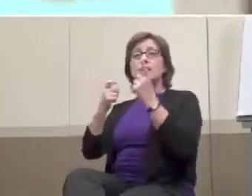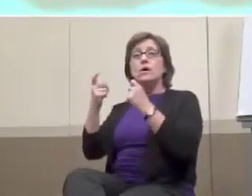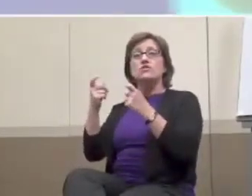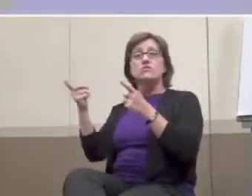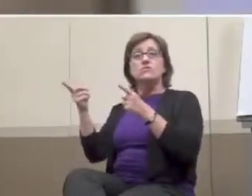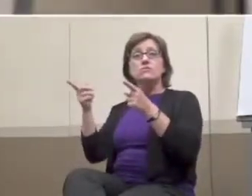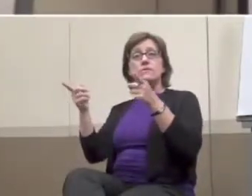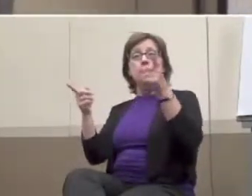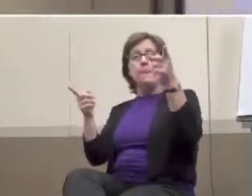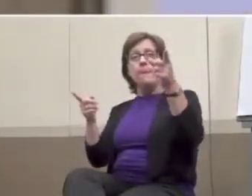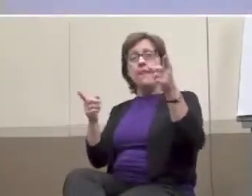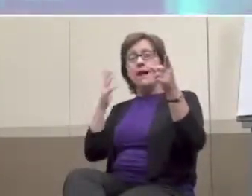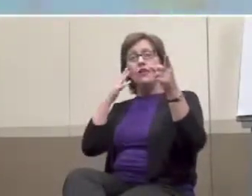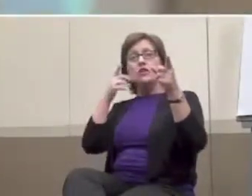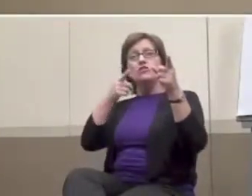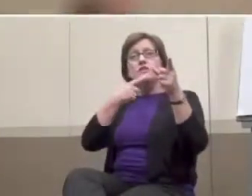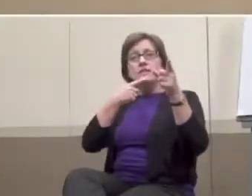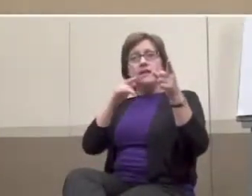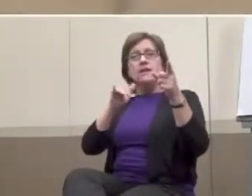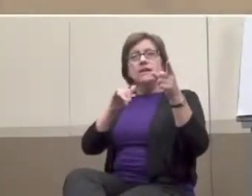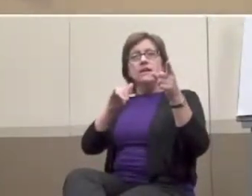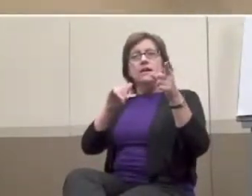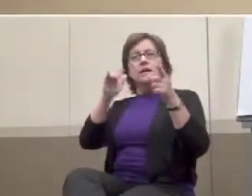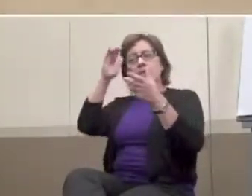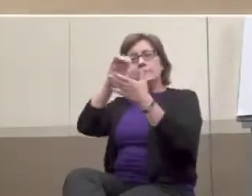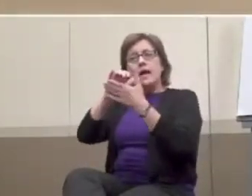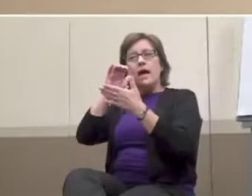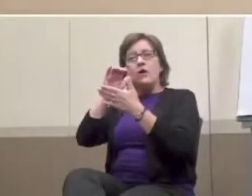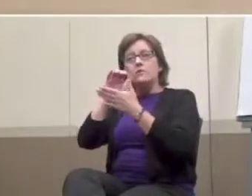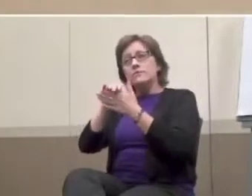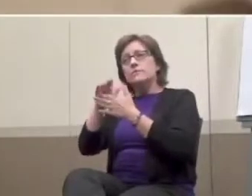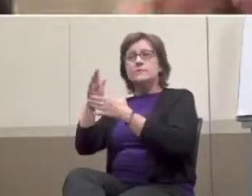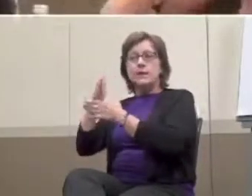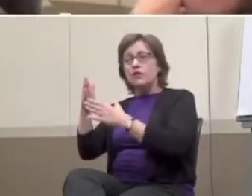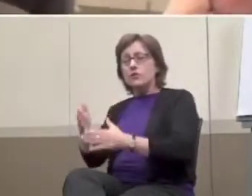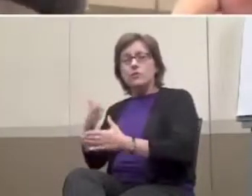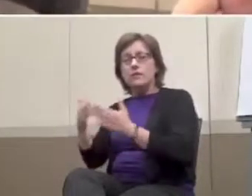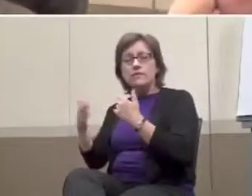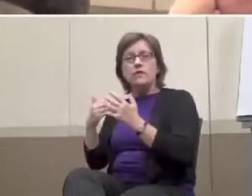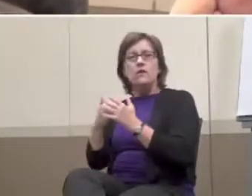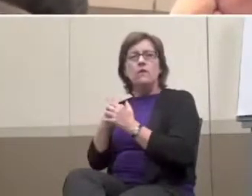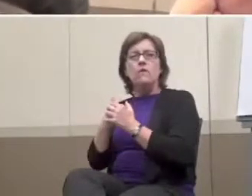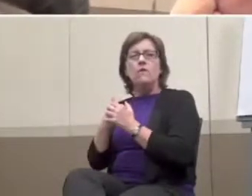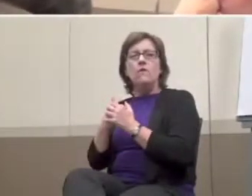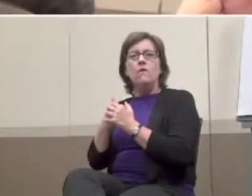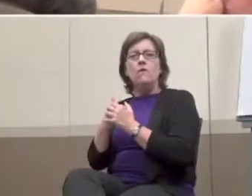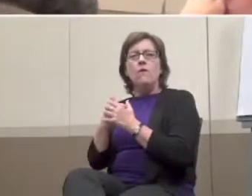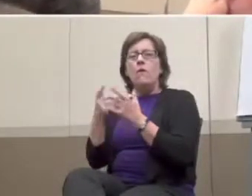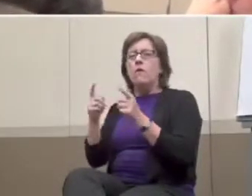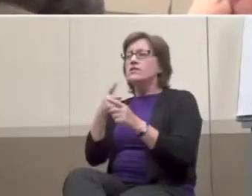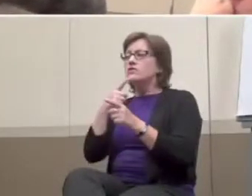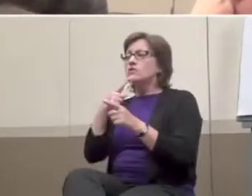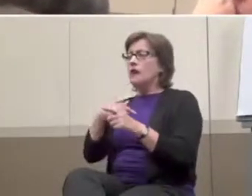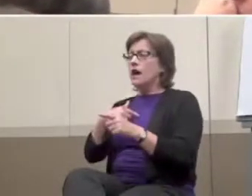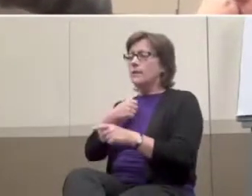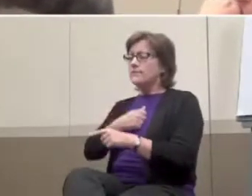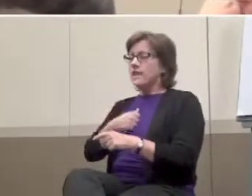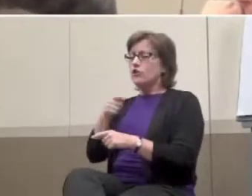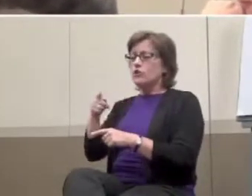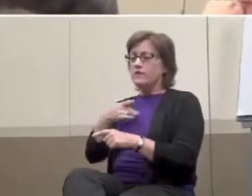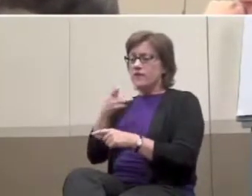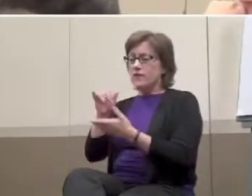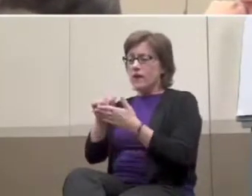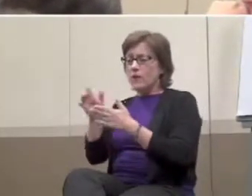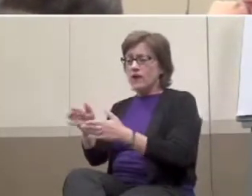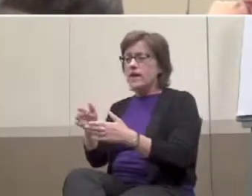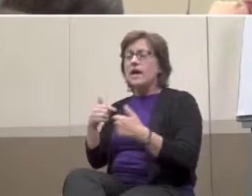Yes? I know you're saying like spouse or partner, and there's several other people. When you say, I'm sorry to feel that way, or